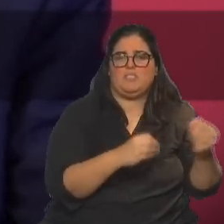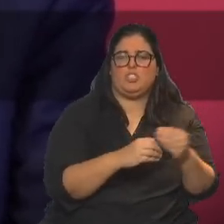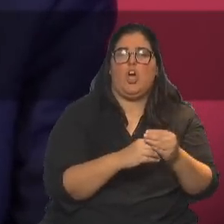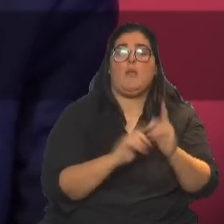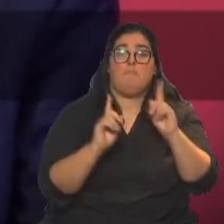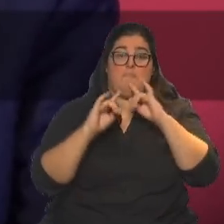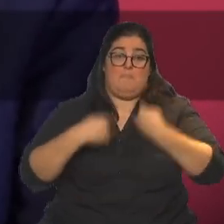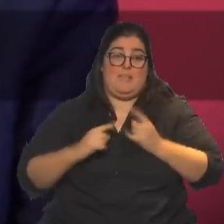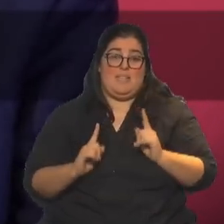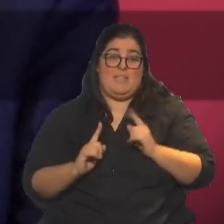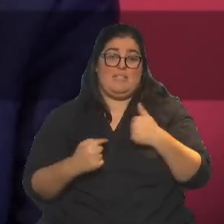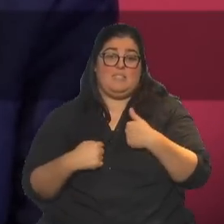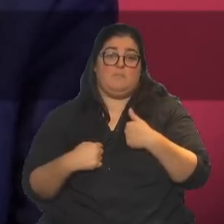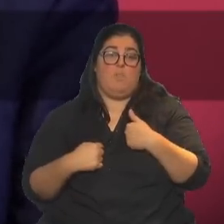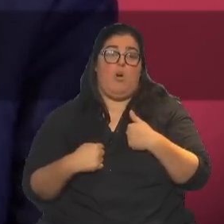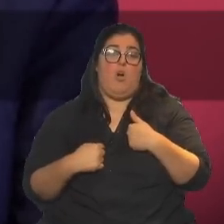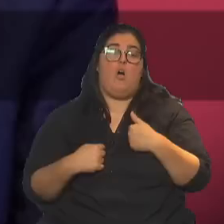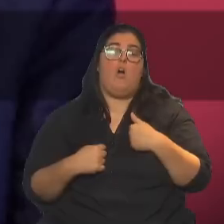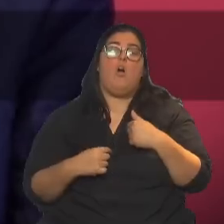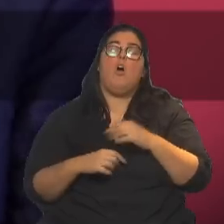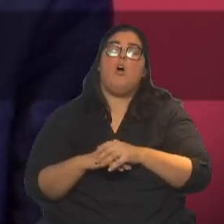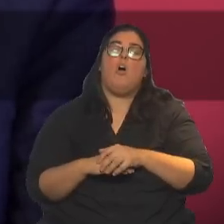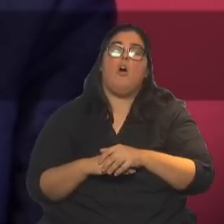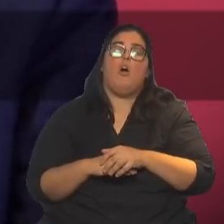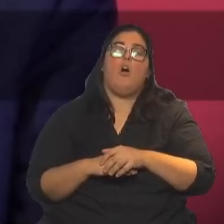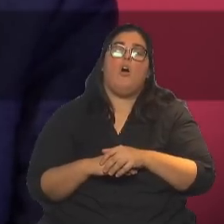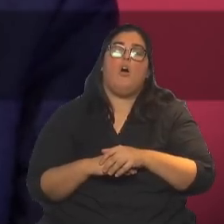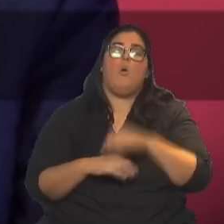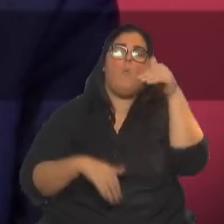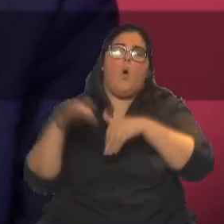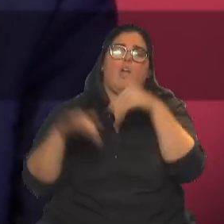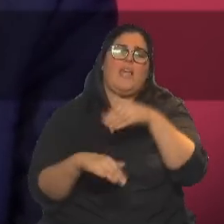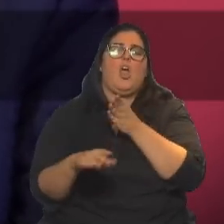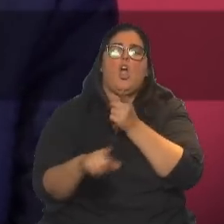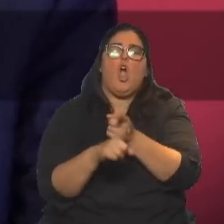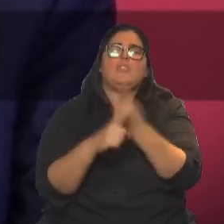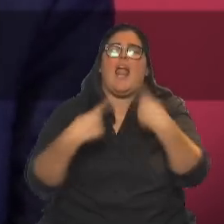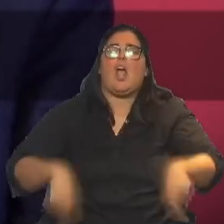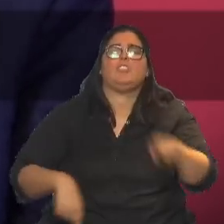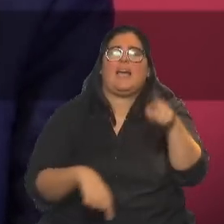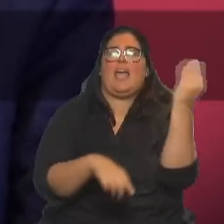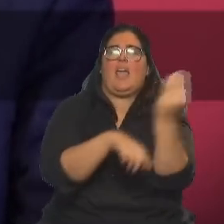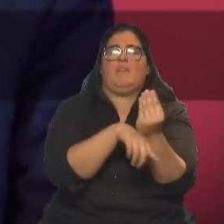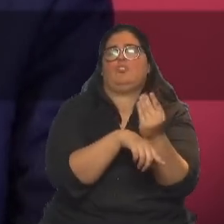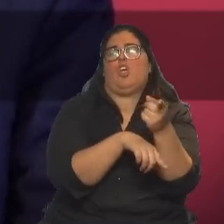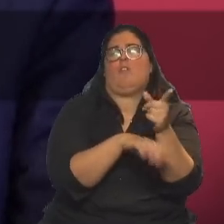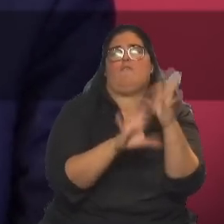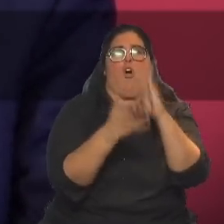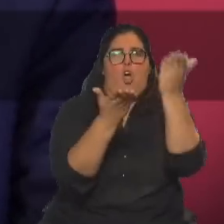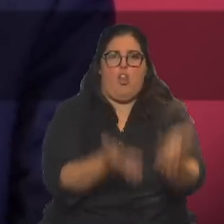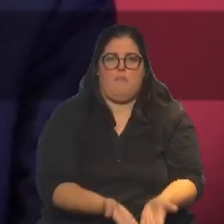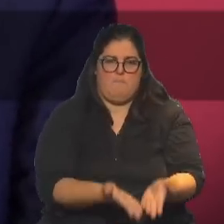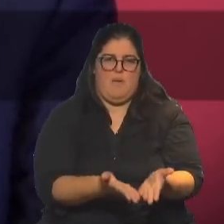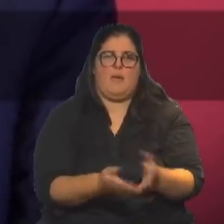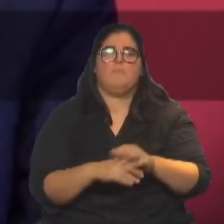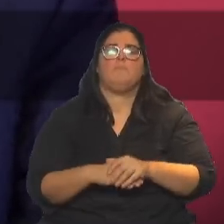themselves and their party firmly to Boris Johnson and everything that he represents. The